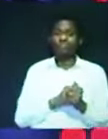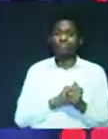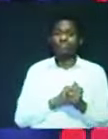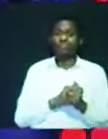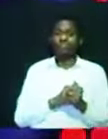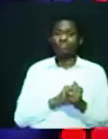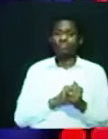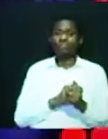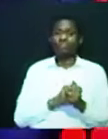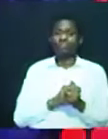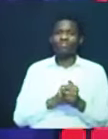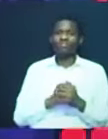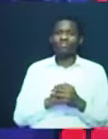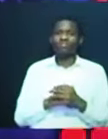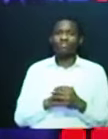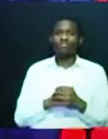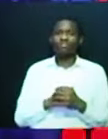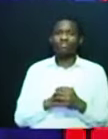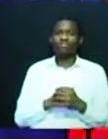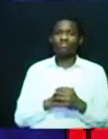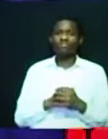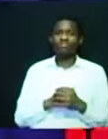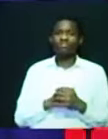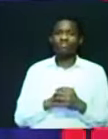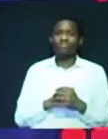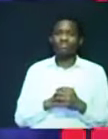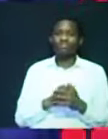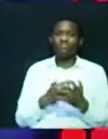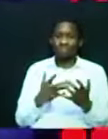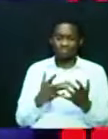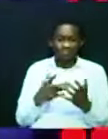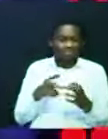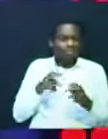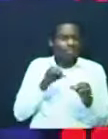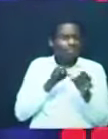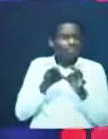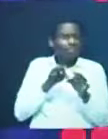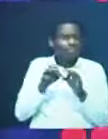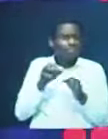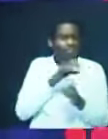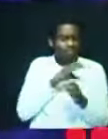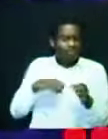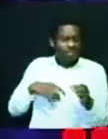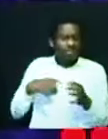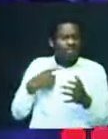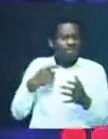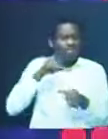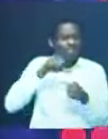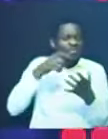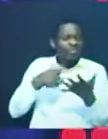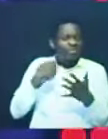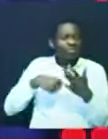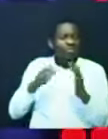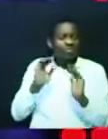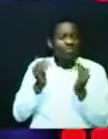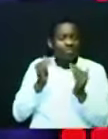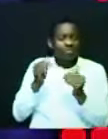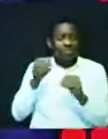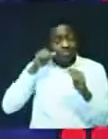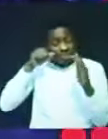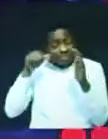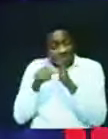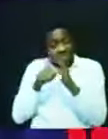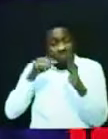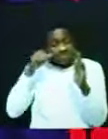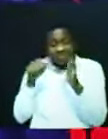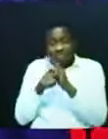mawinus, so nemo, but I nina say, we be hun Christo ye. And he describes Christ as the mystery of God. Now, what you Christo Munia, what you say, or no,